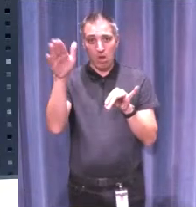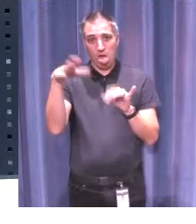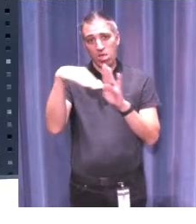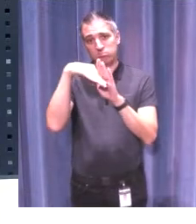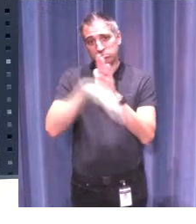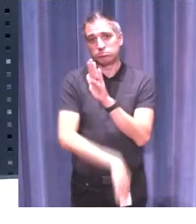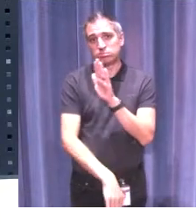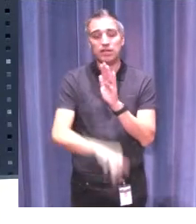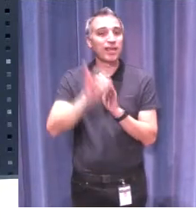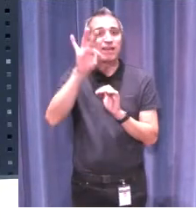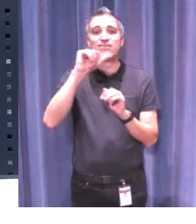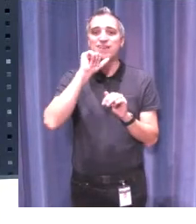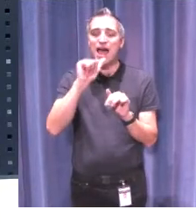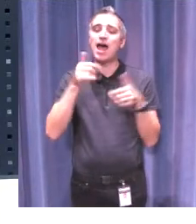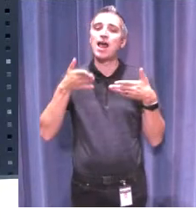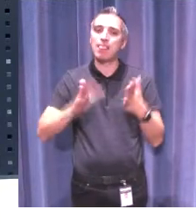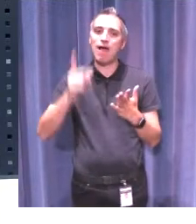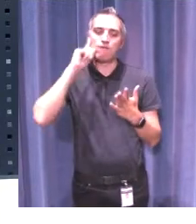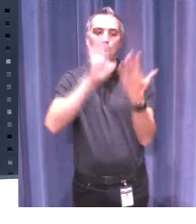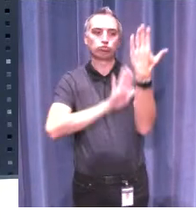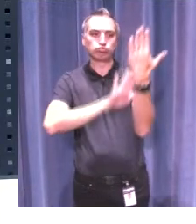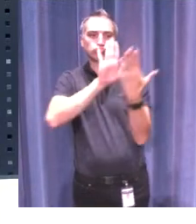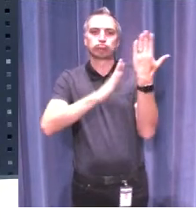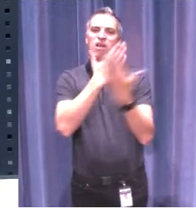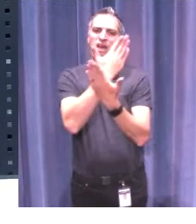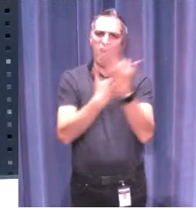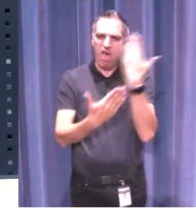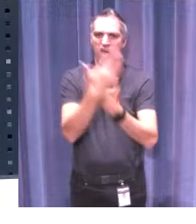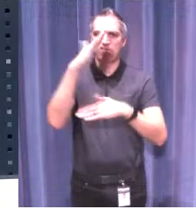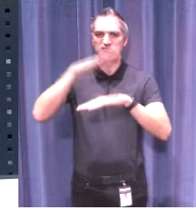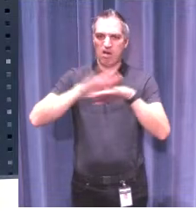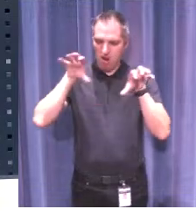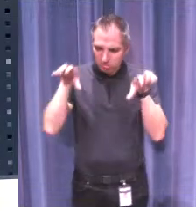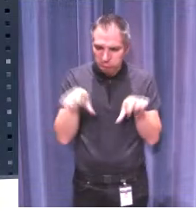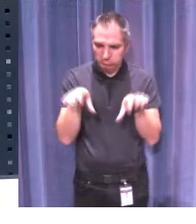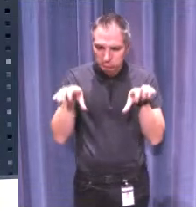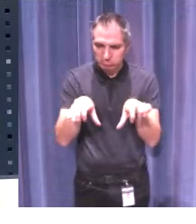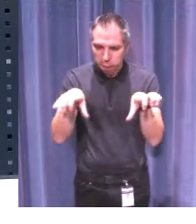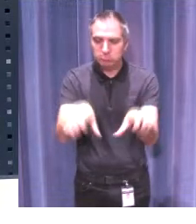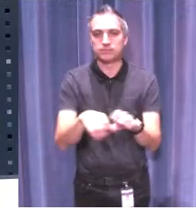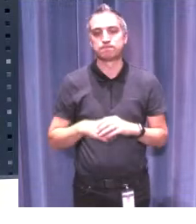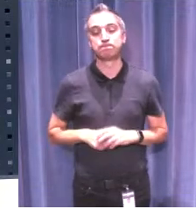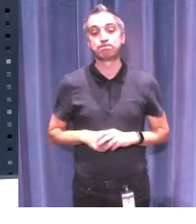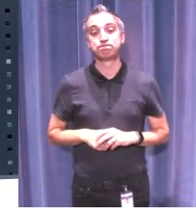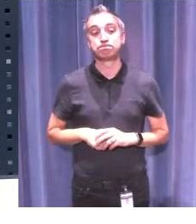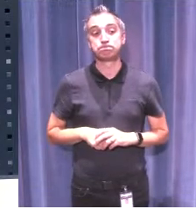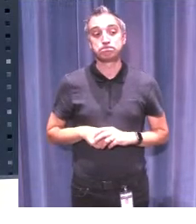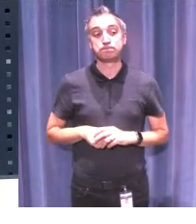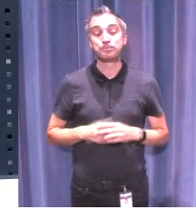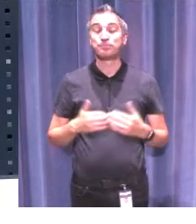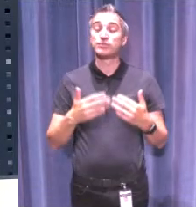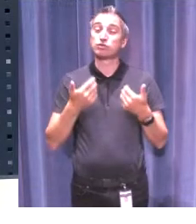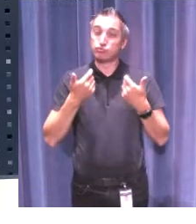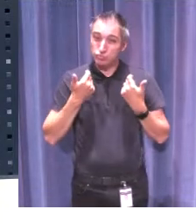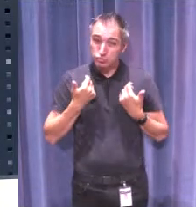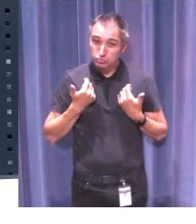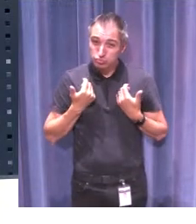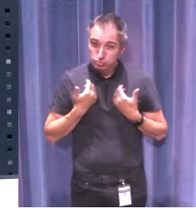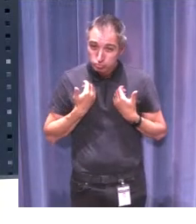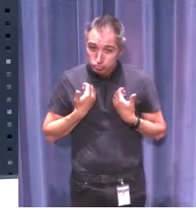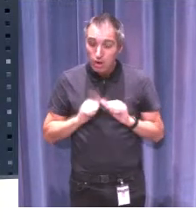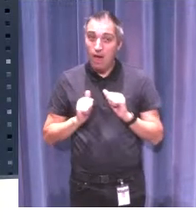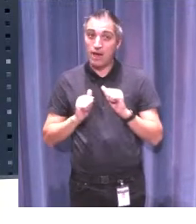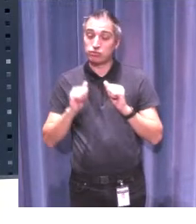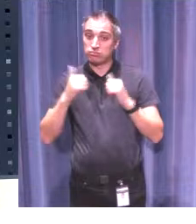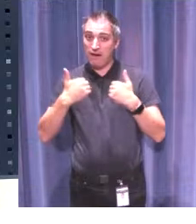we weren't in a hands-on space. So I think reaching or having consensus, making